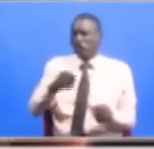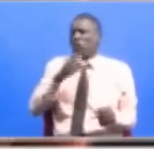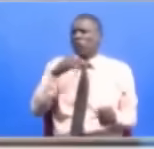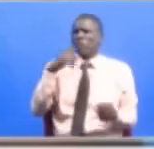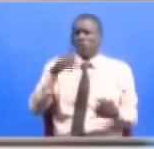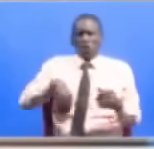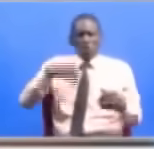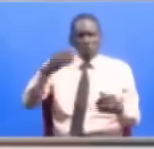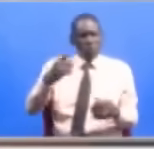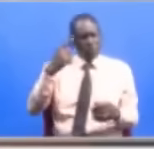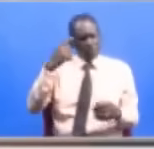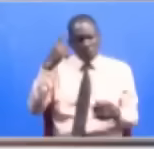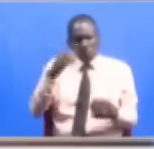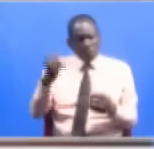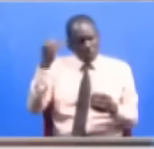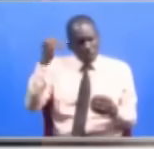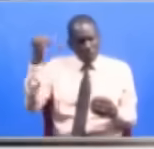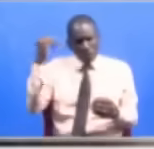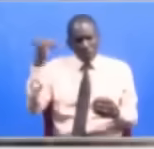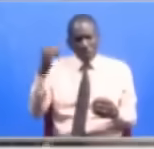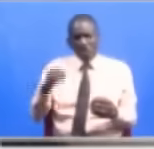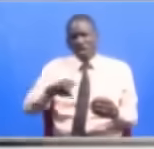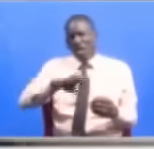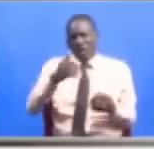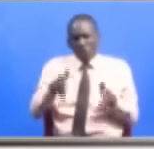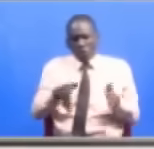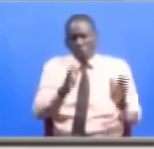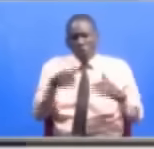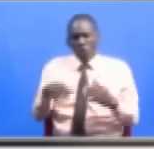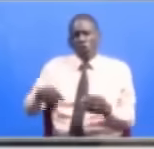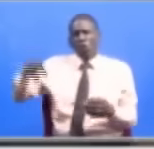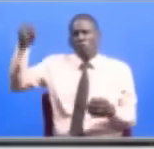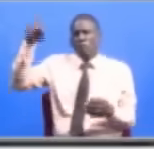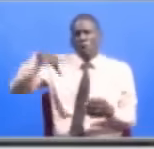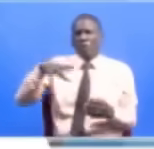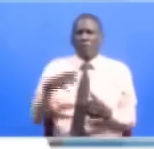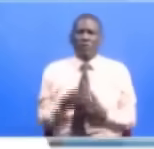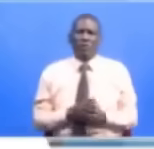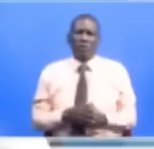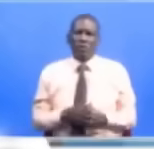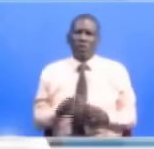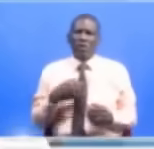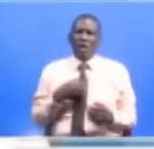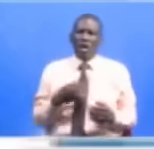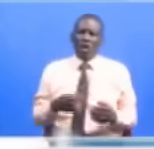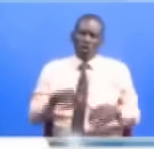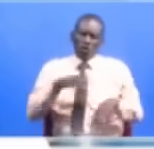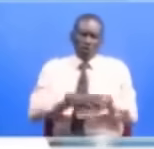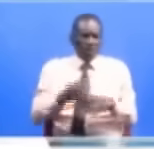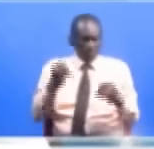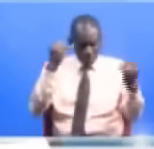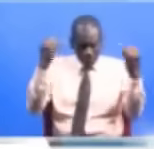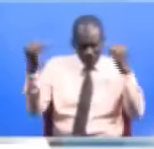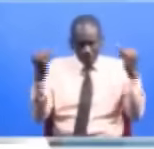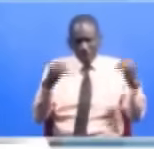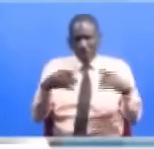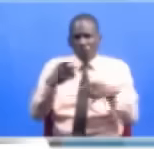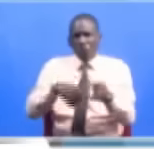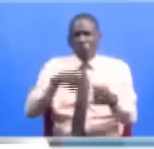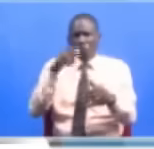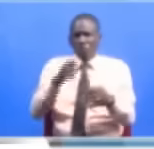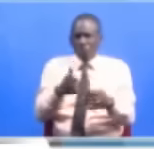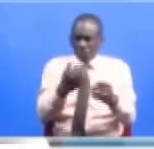always dreamt of inventing unique alternative source of power supply. I drew this inspiration from watching